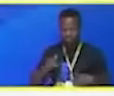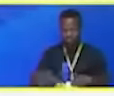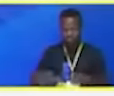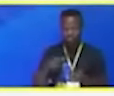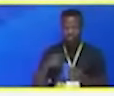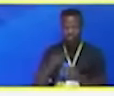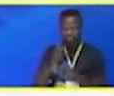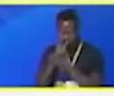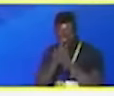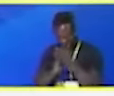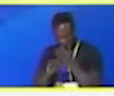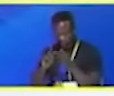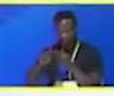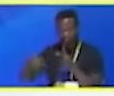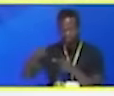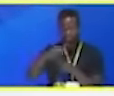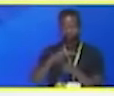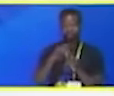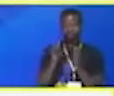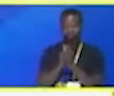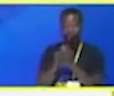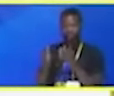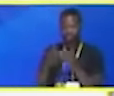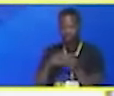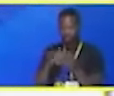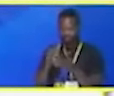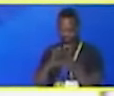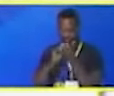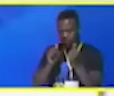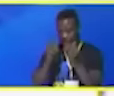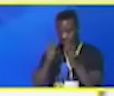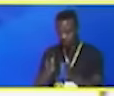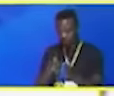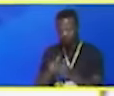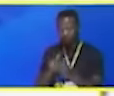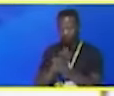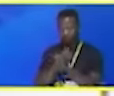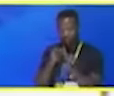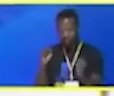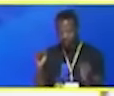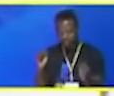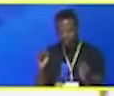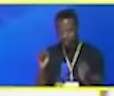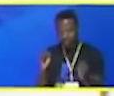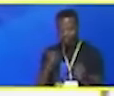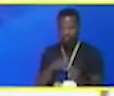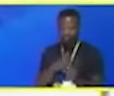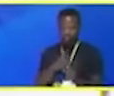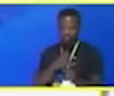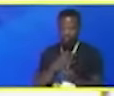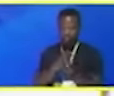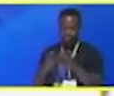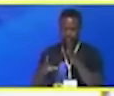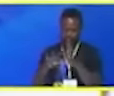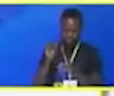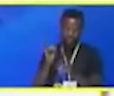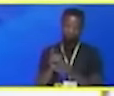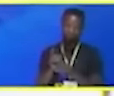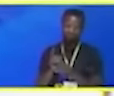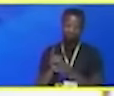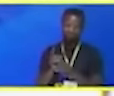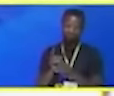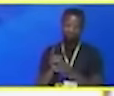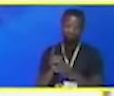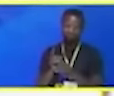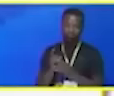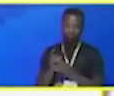you sincerely that the average believer, saved, filled with the Holy Spirit, serving